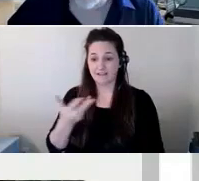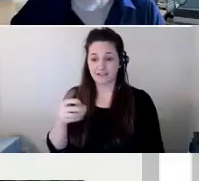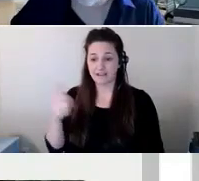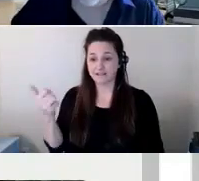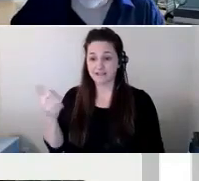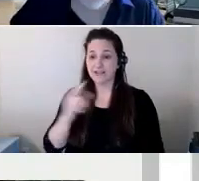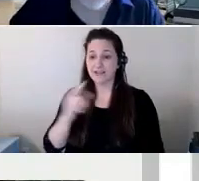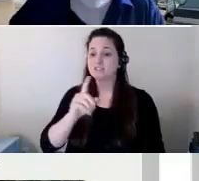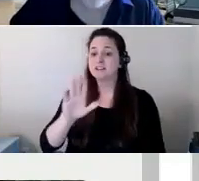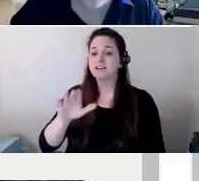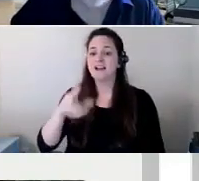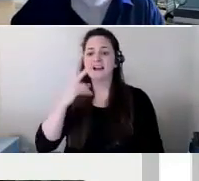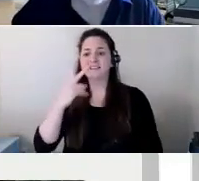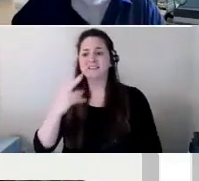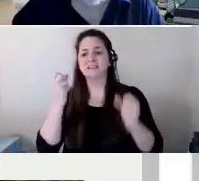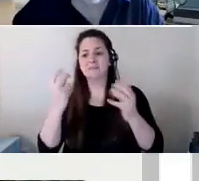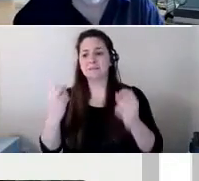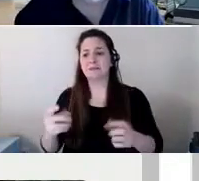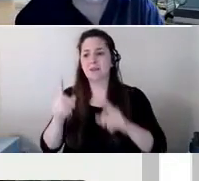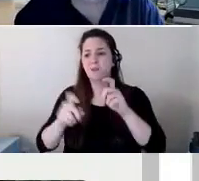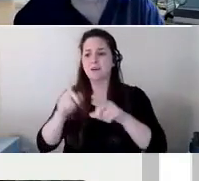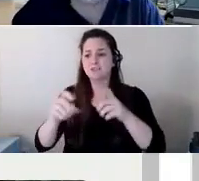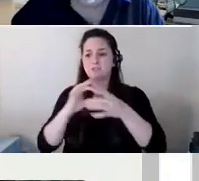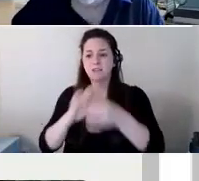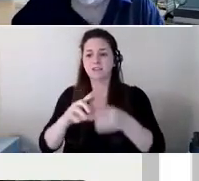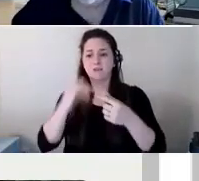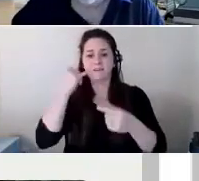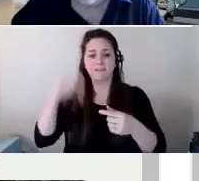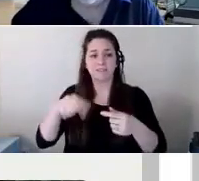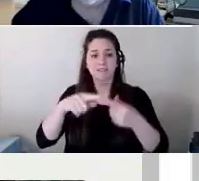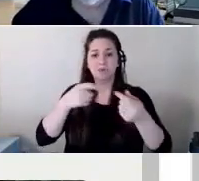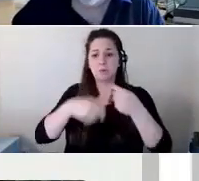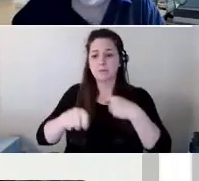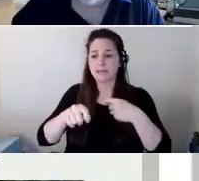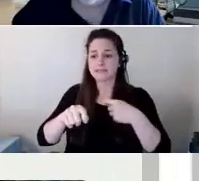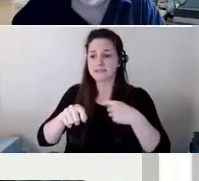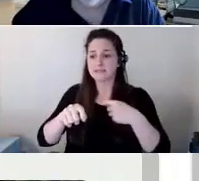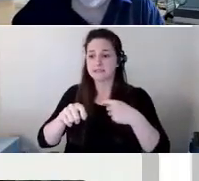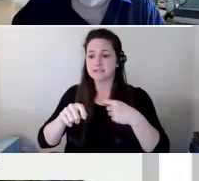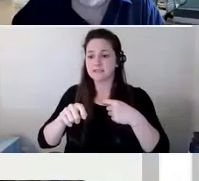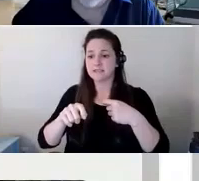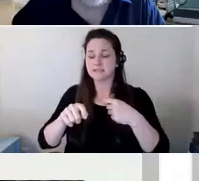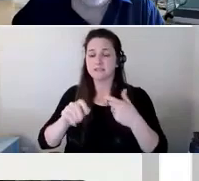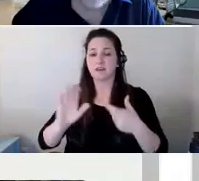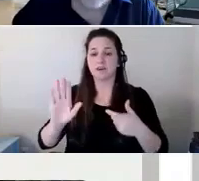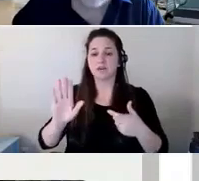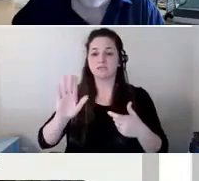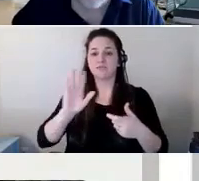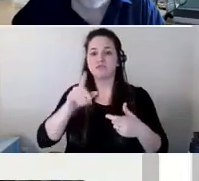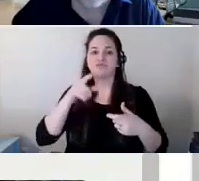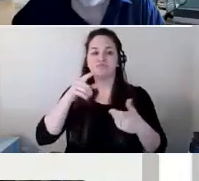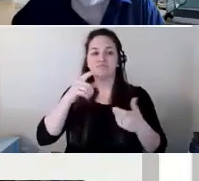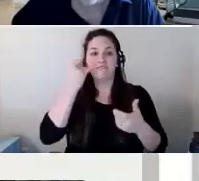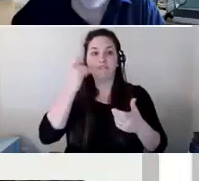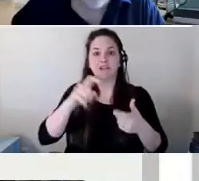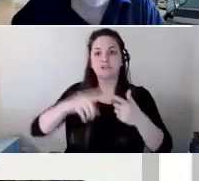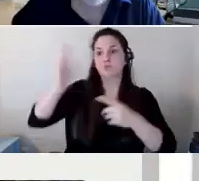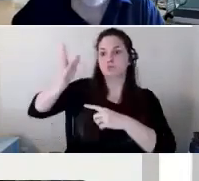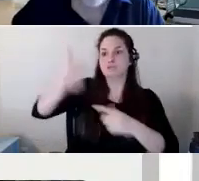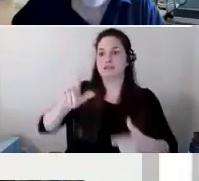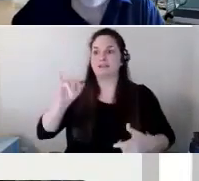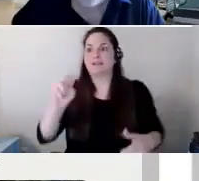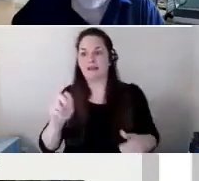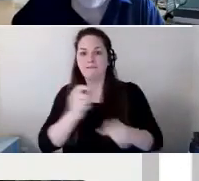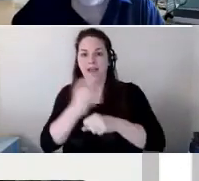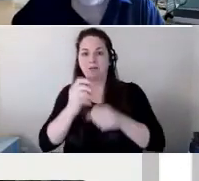Actually, I've seen a number of questions regarding if this replaces your presenting live at the annual meeting. No,